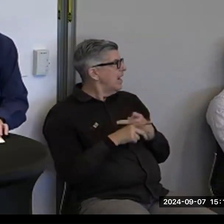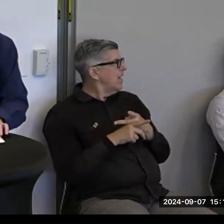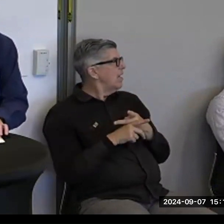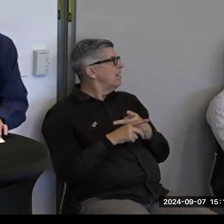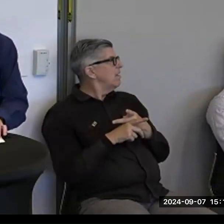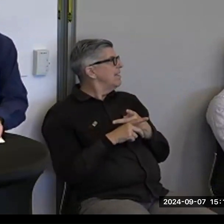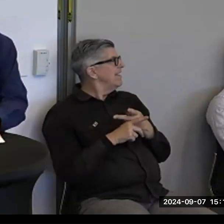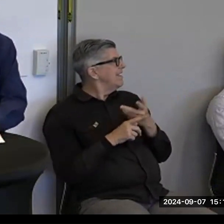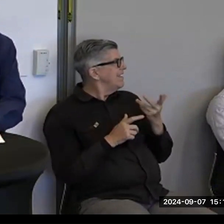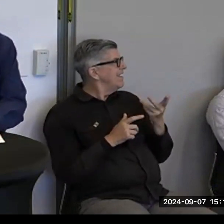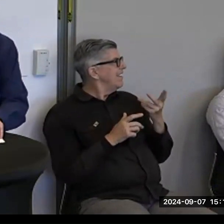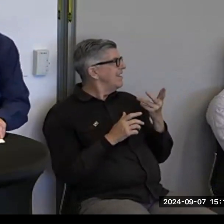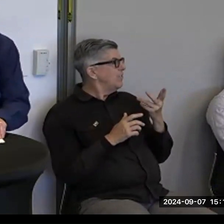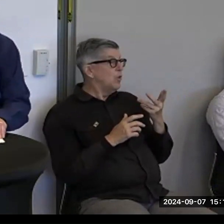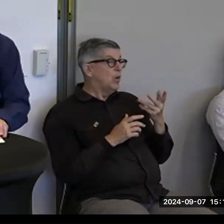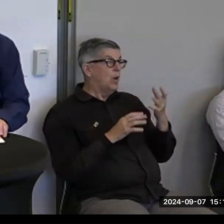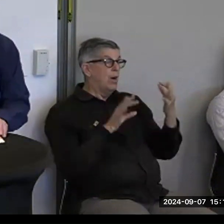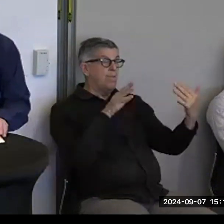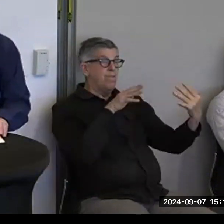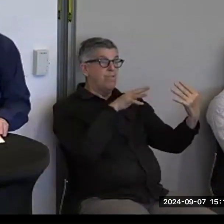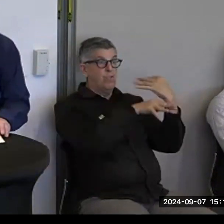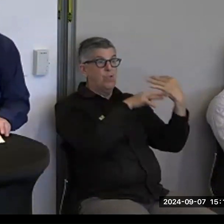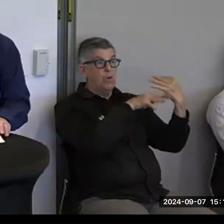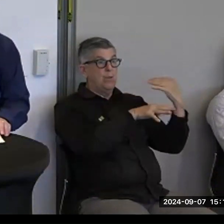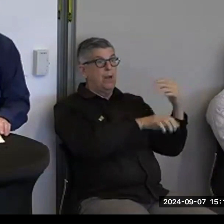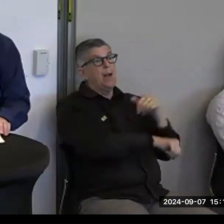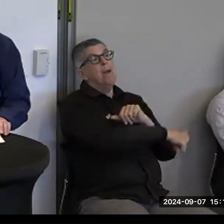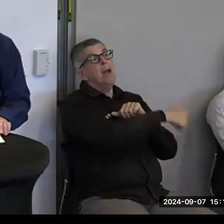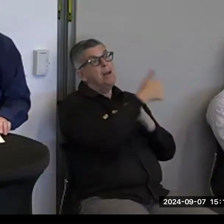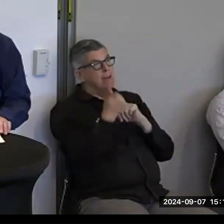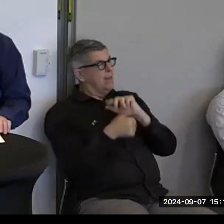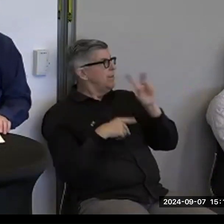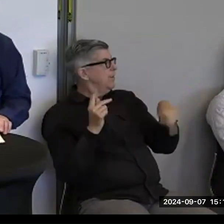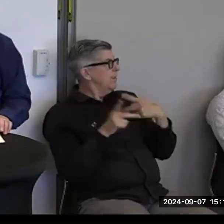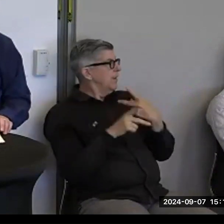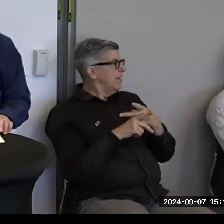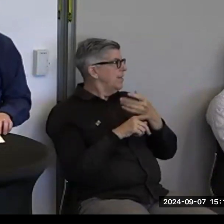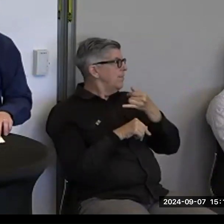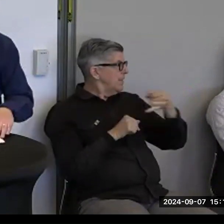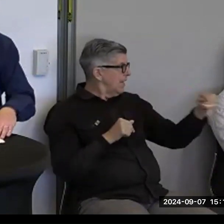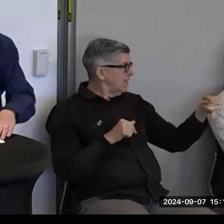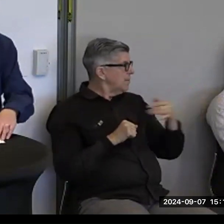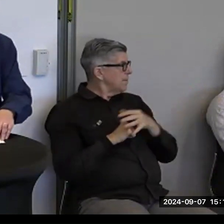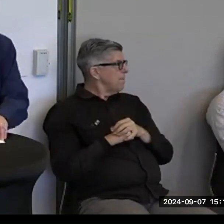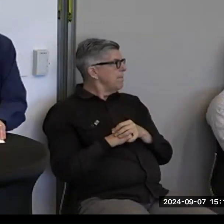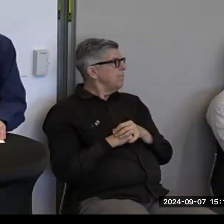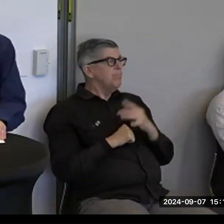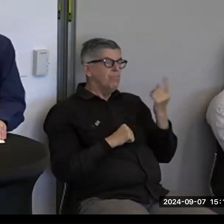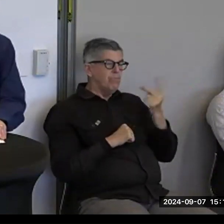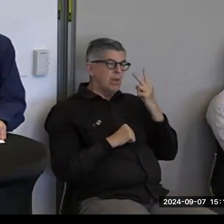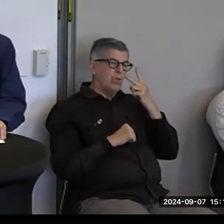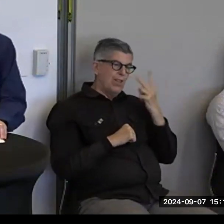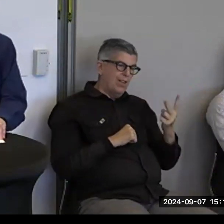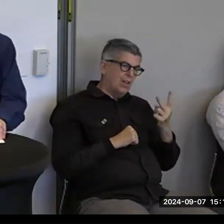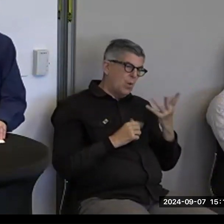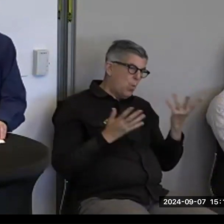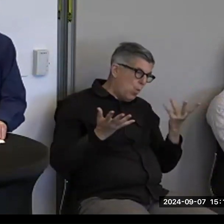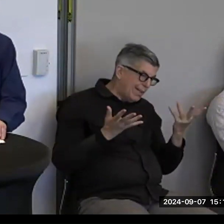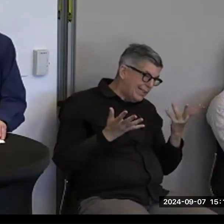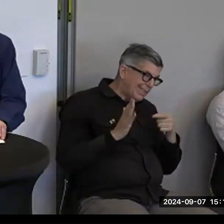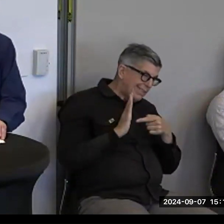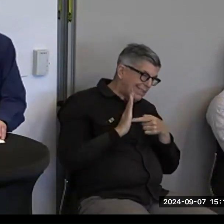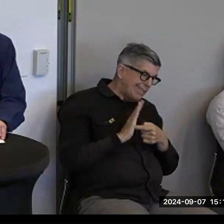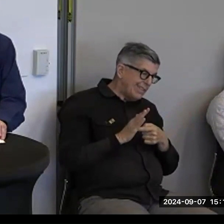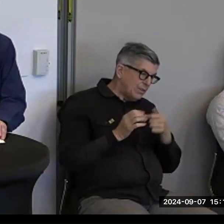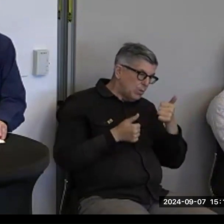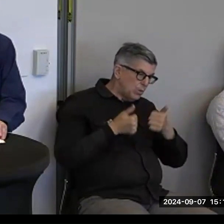could be a different type of line. So always look at the indicators for the kinds of pathways and streets that